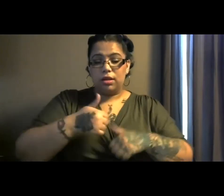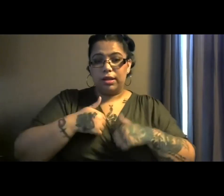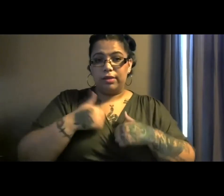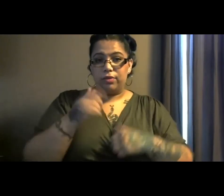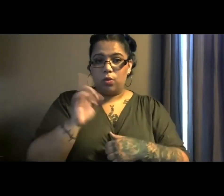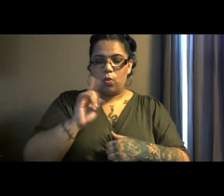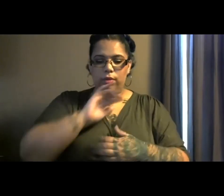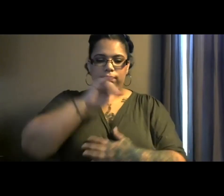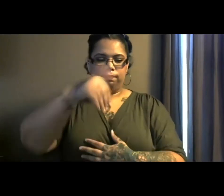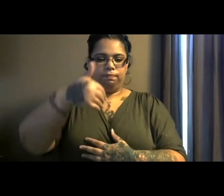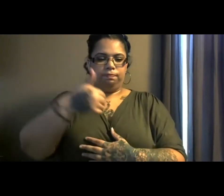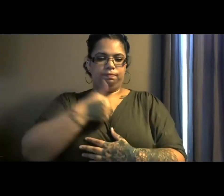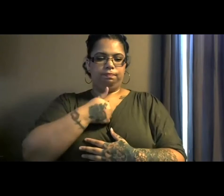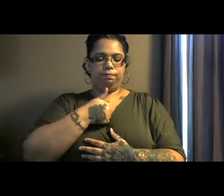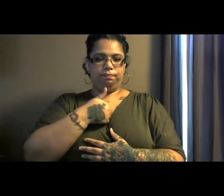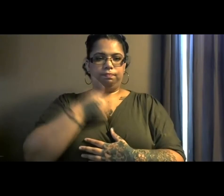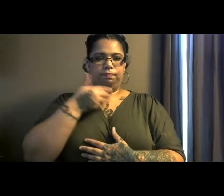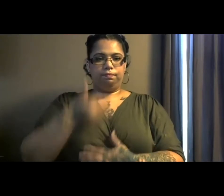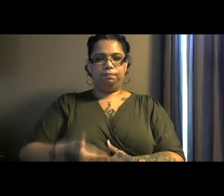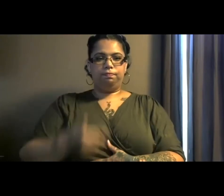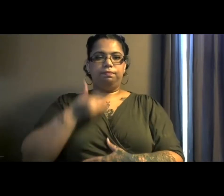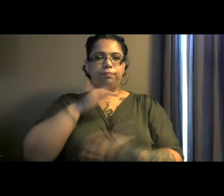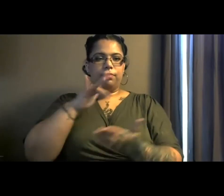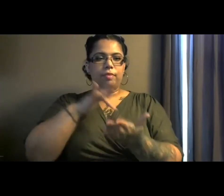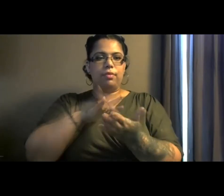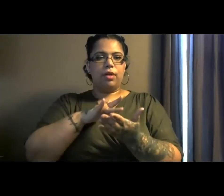Now think of some desire and say,